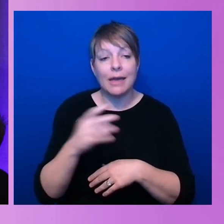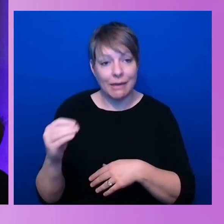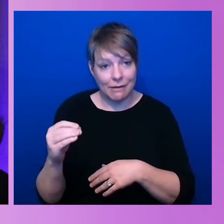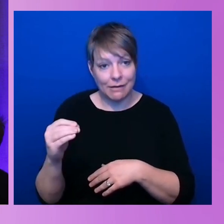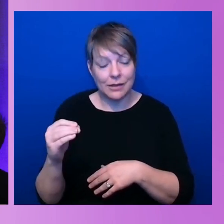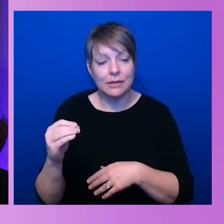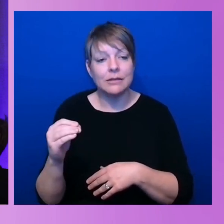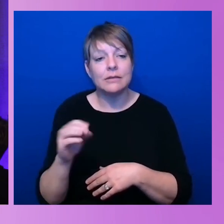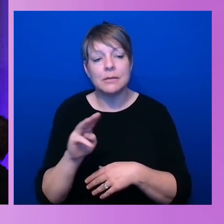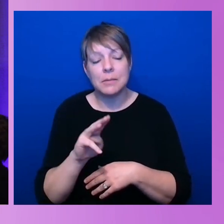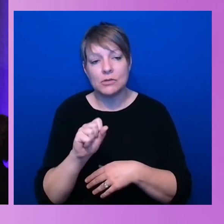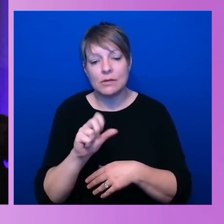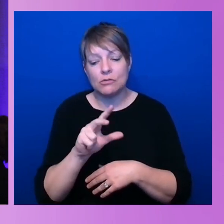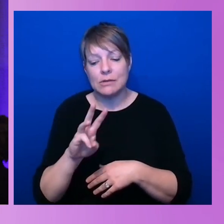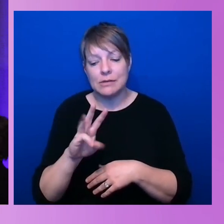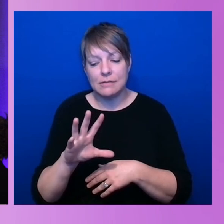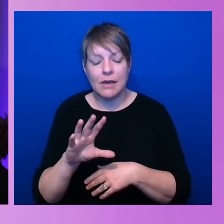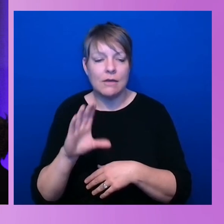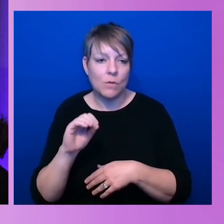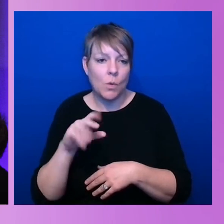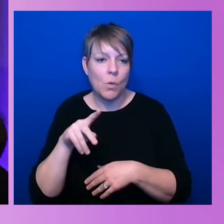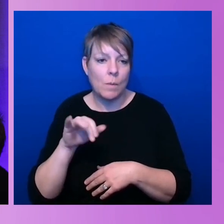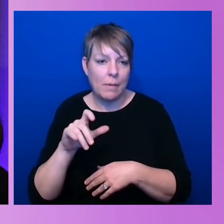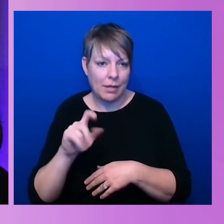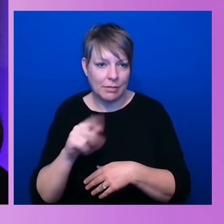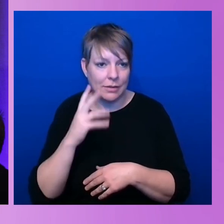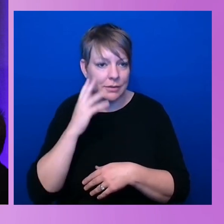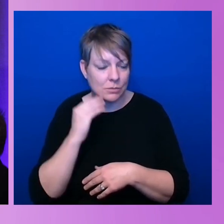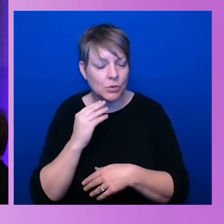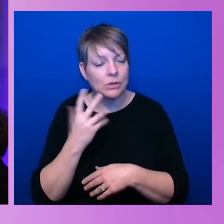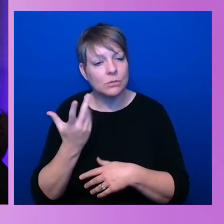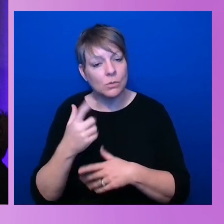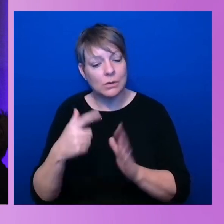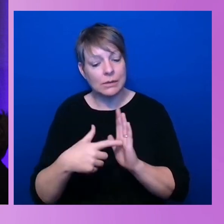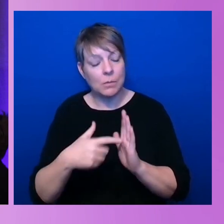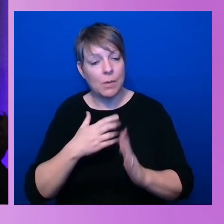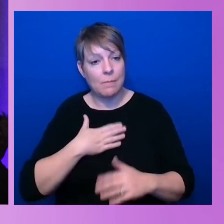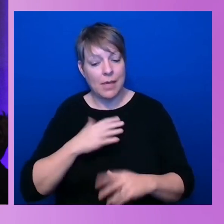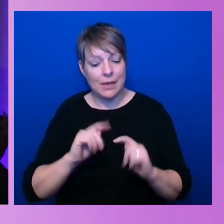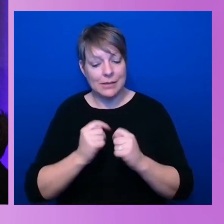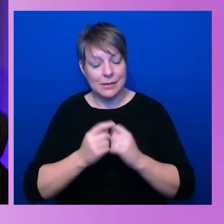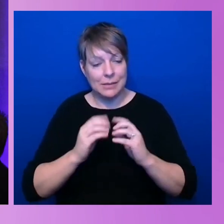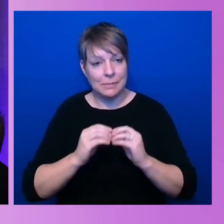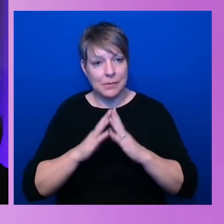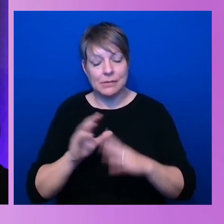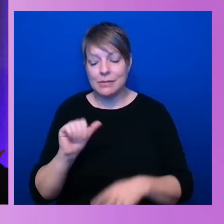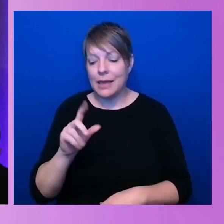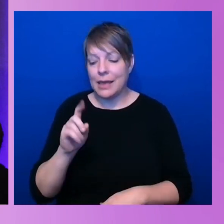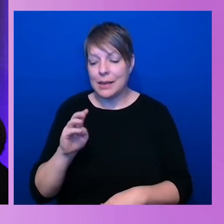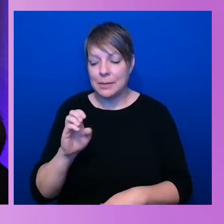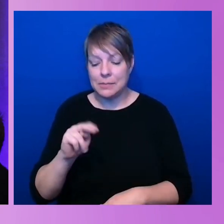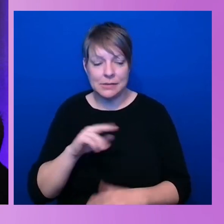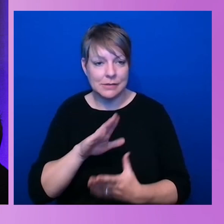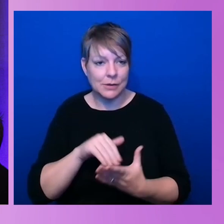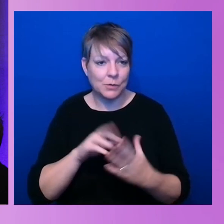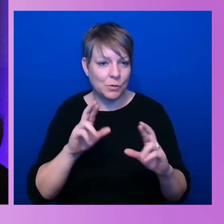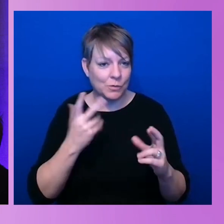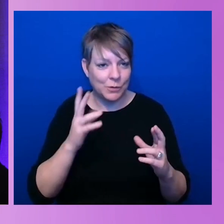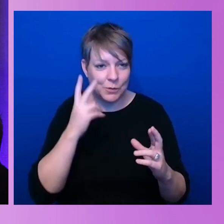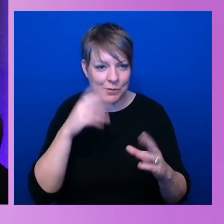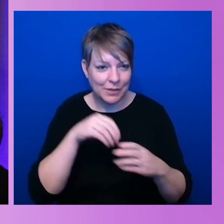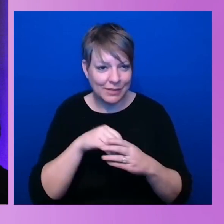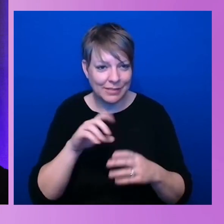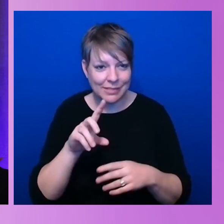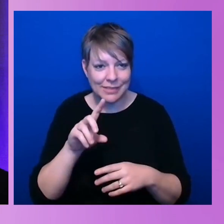Microsoft 365 Copilot experience. So, for example, my team builds the admin center, which hopefully many of you got to see in the demos earlier